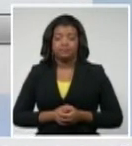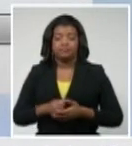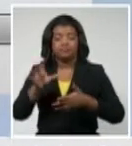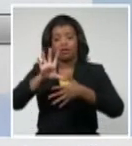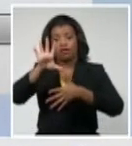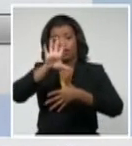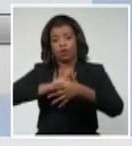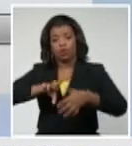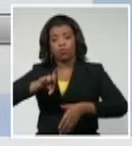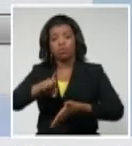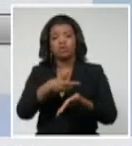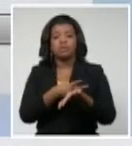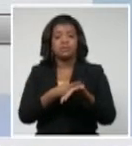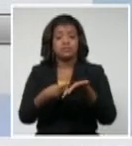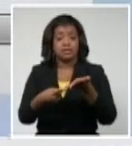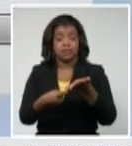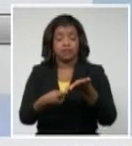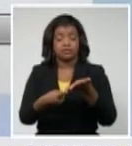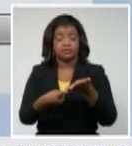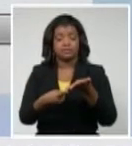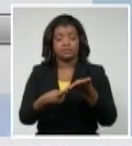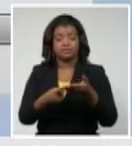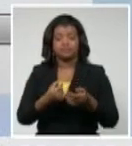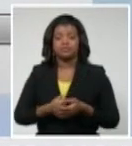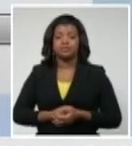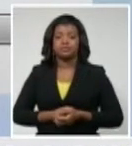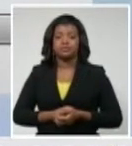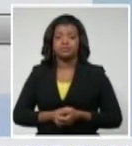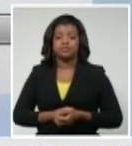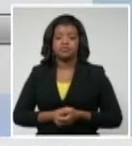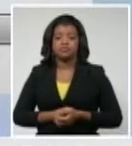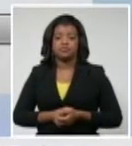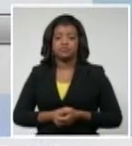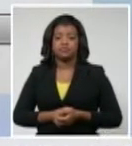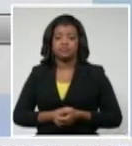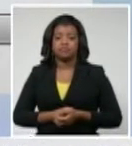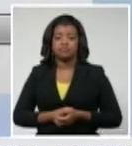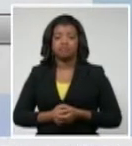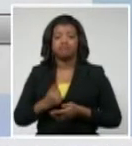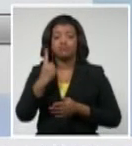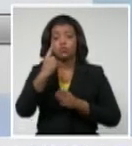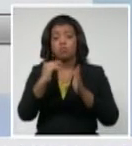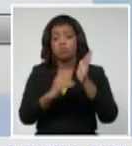1,274,135 new cases were registered over the past week. Meanwhile,